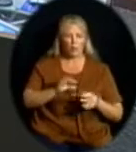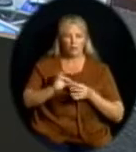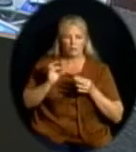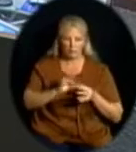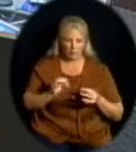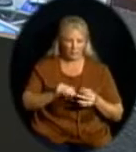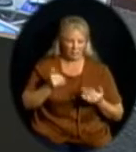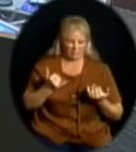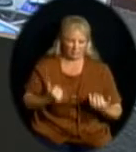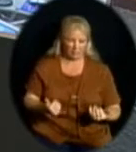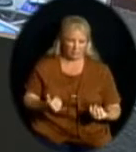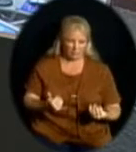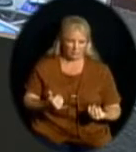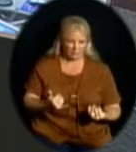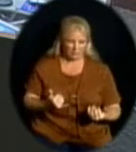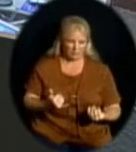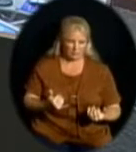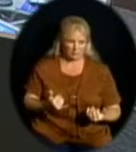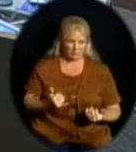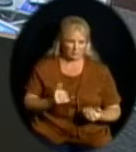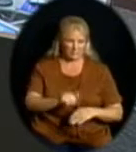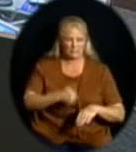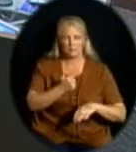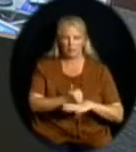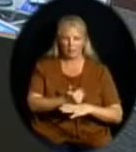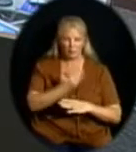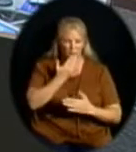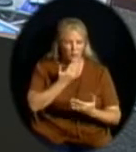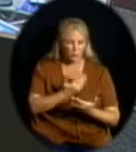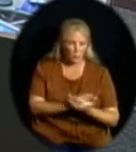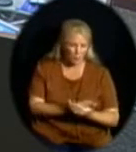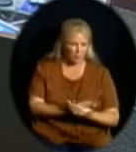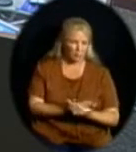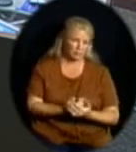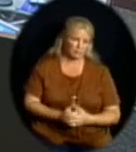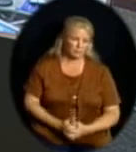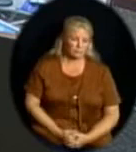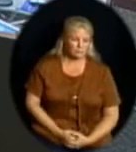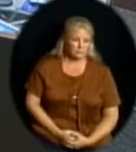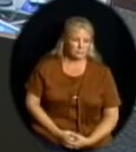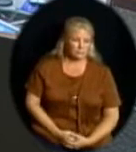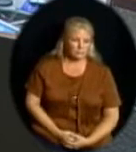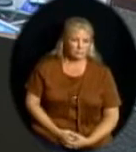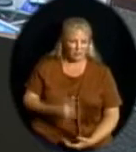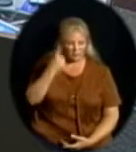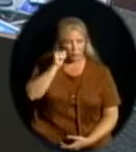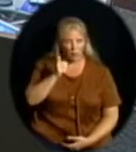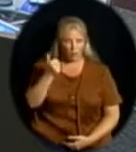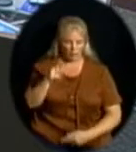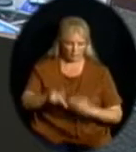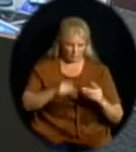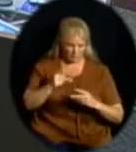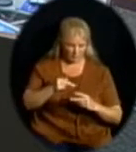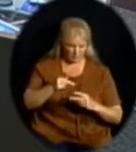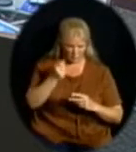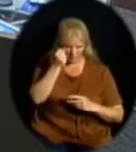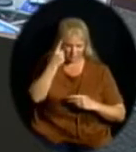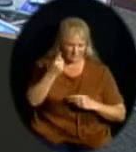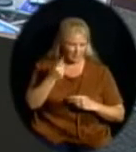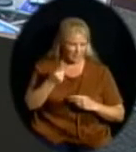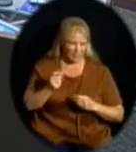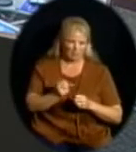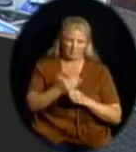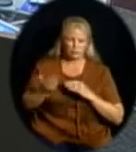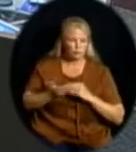together in, again, layman's terms, for us for others to understand, and I will say for me to